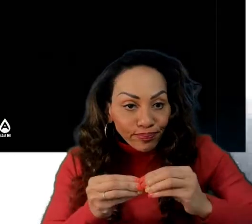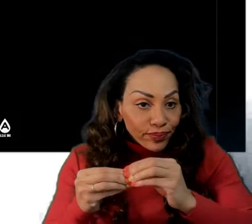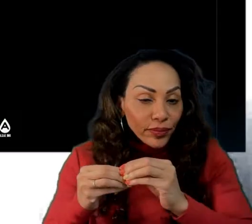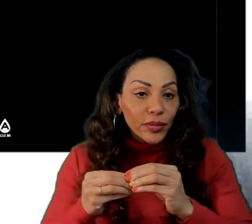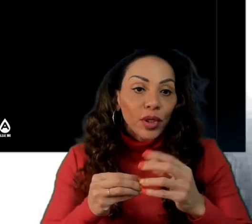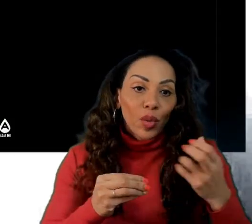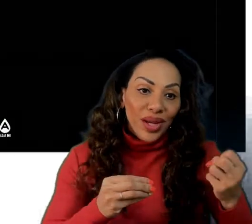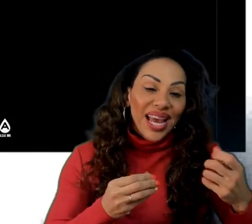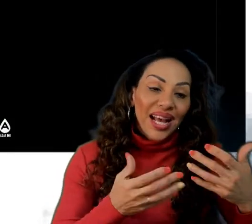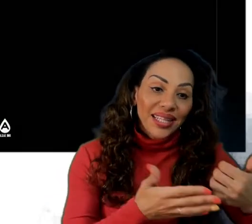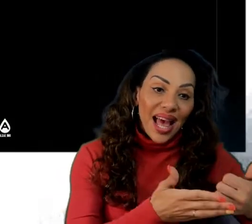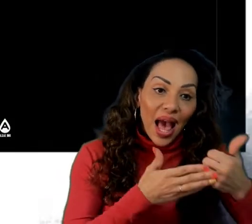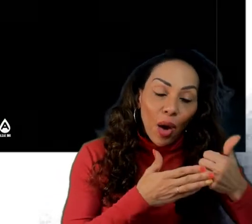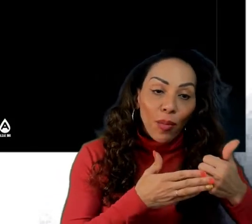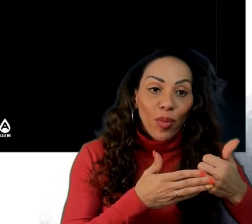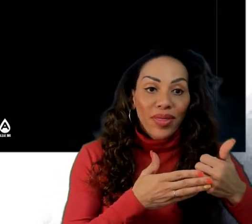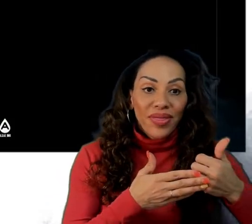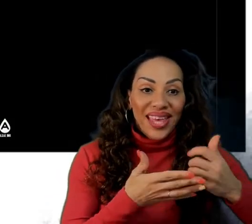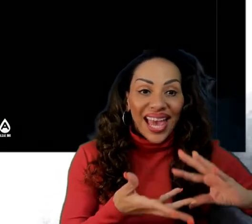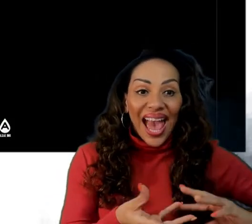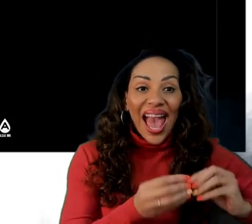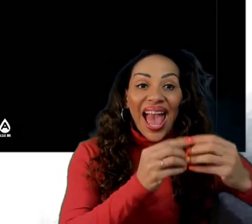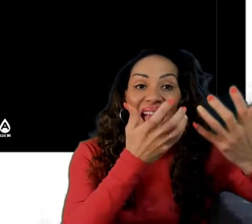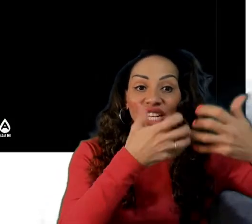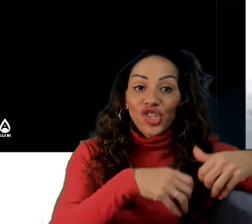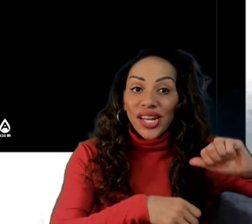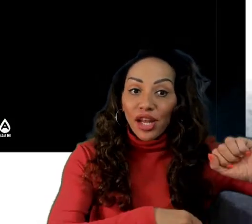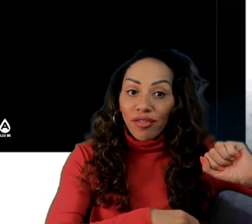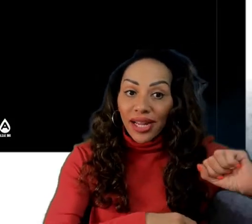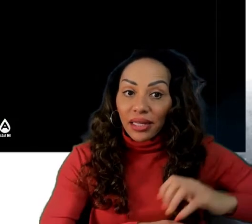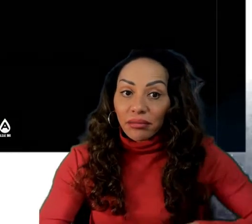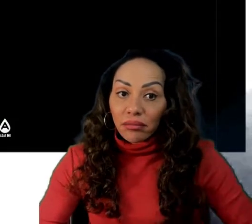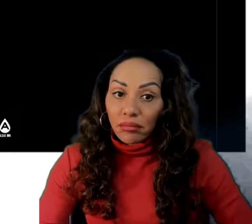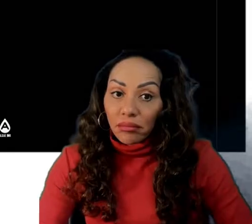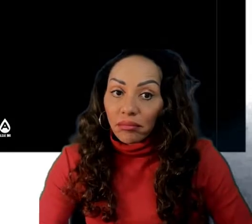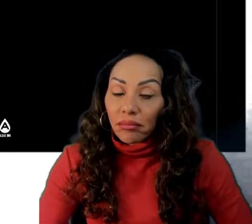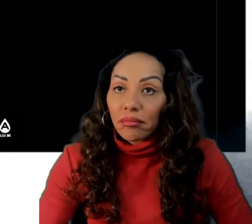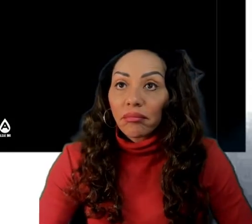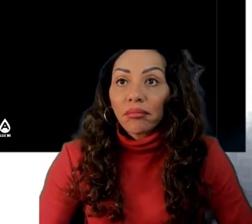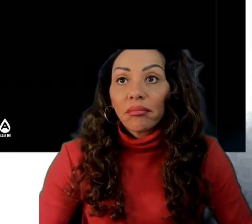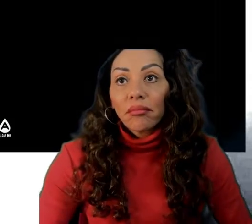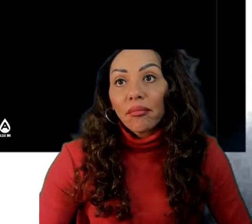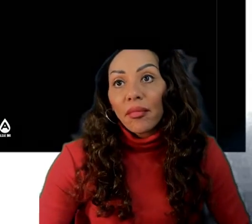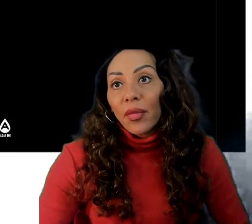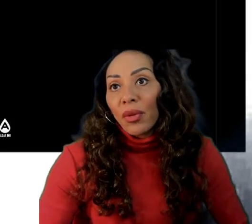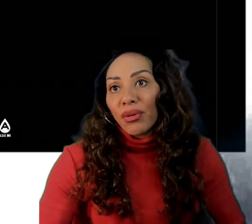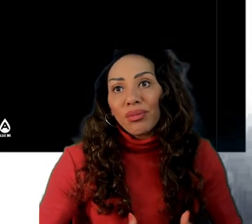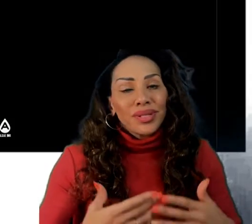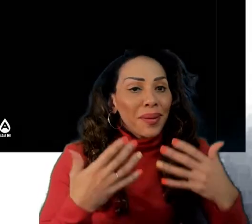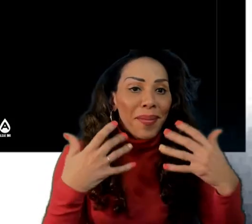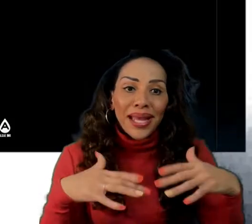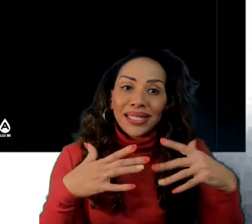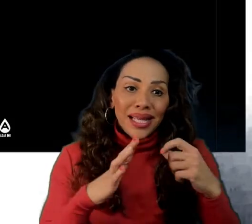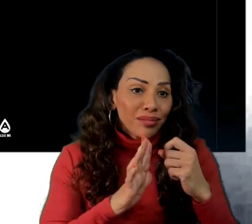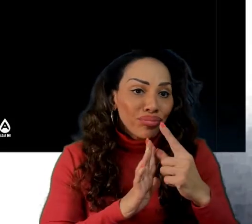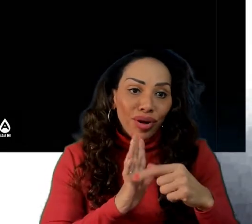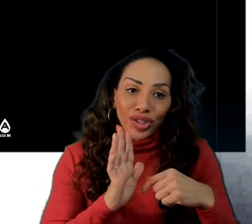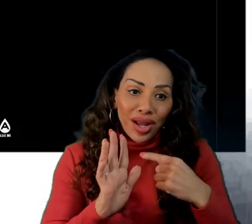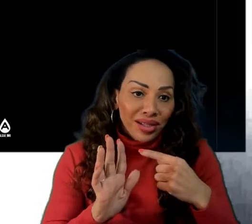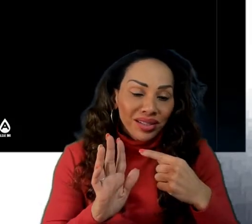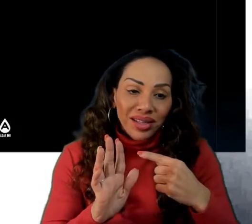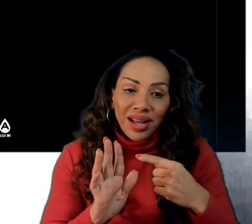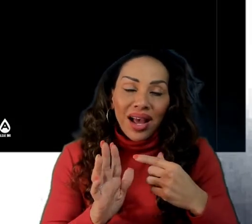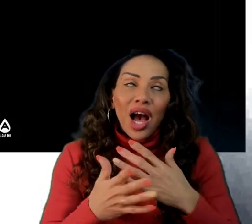well. So it really became like an amazing project. I mean, I'd love to mention